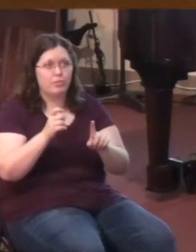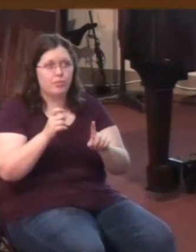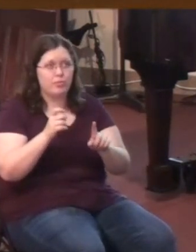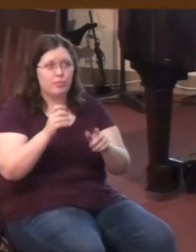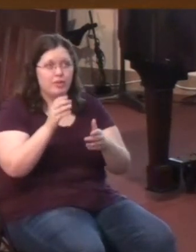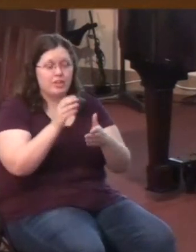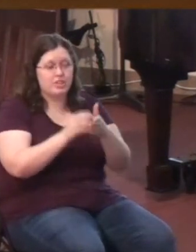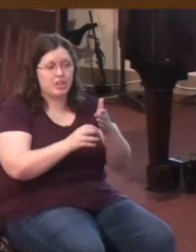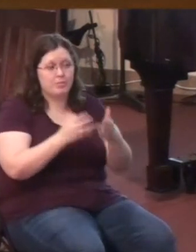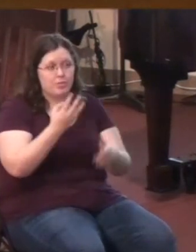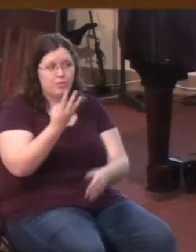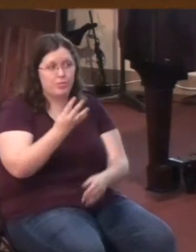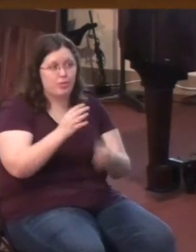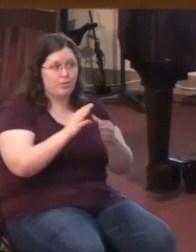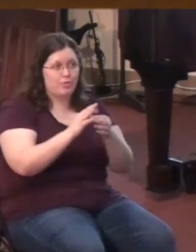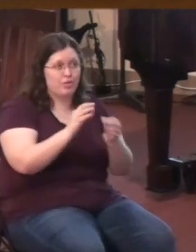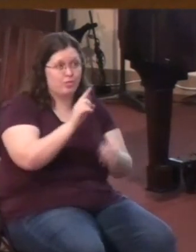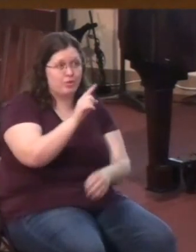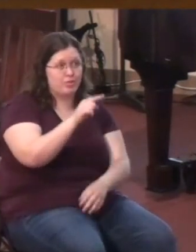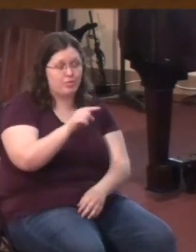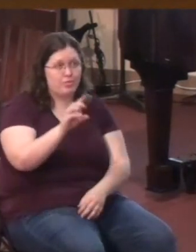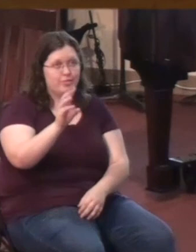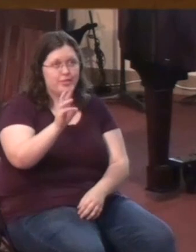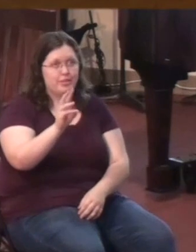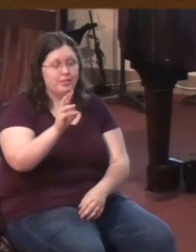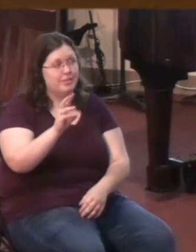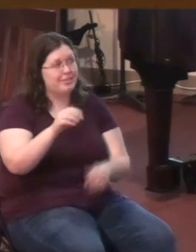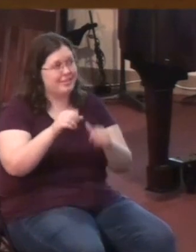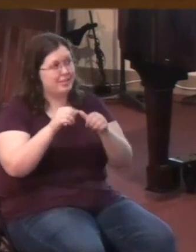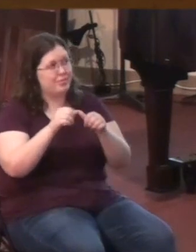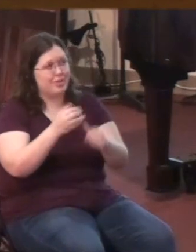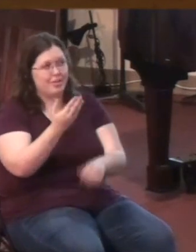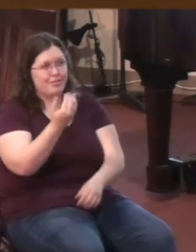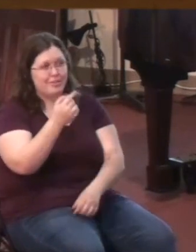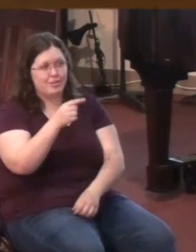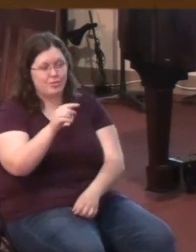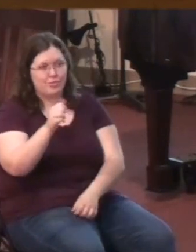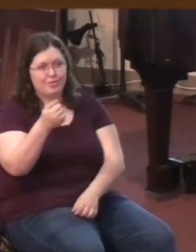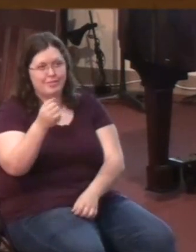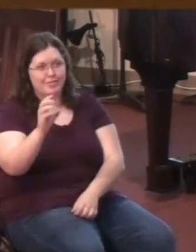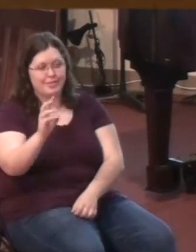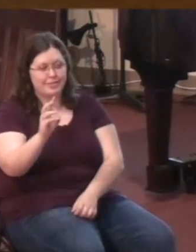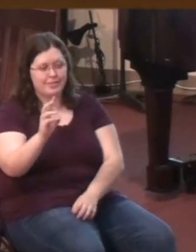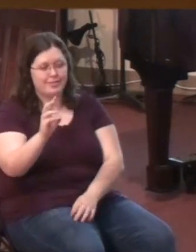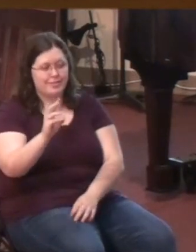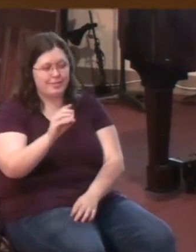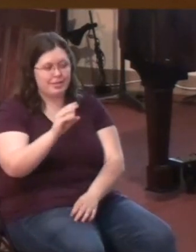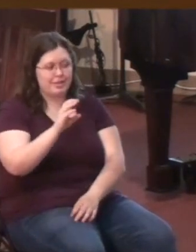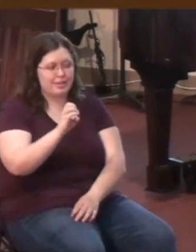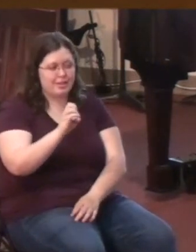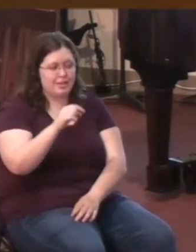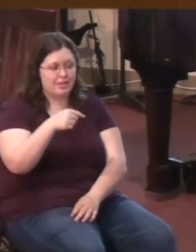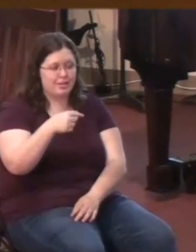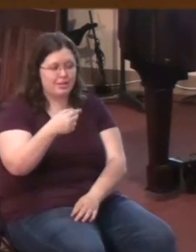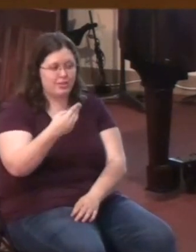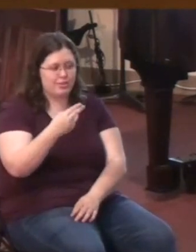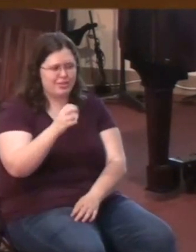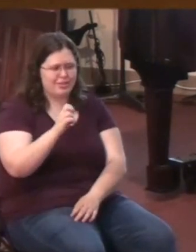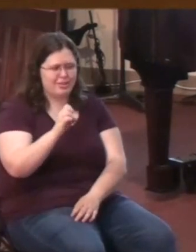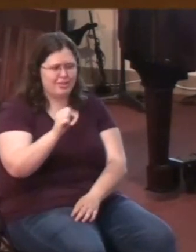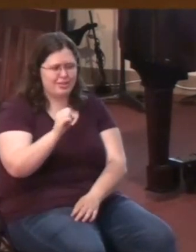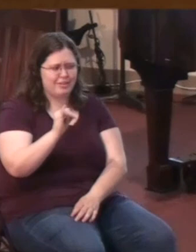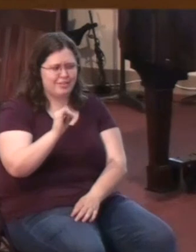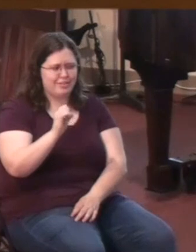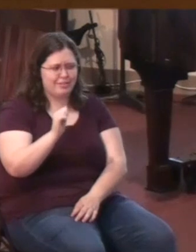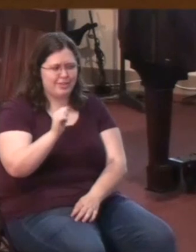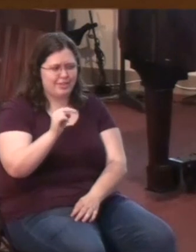chapter 4, verses 1 through 6, and then continuing on 15 through 16. And it's titled, Unity in the Body of